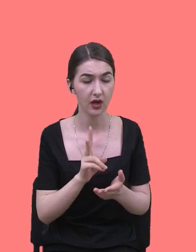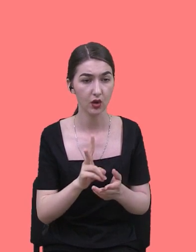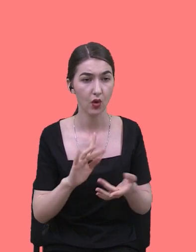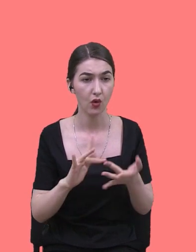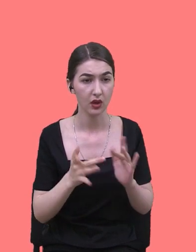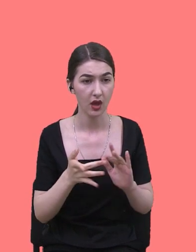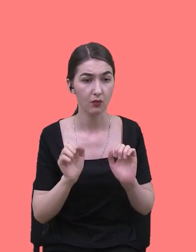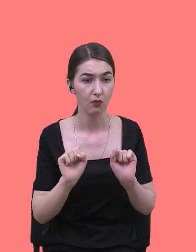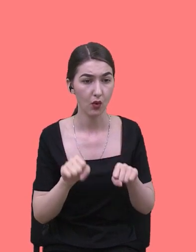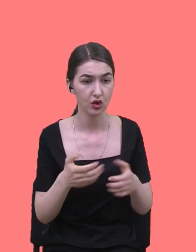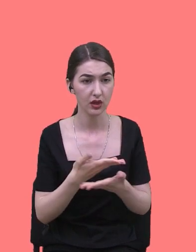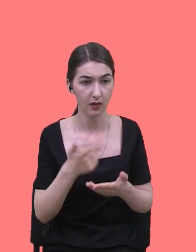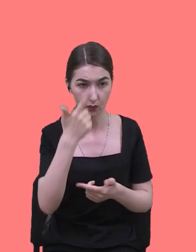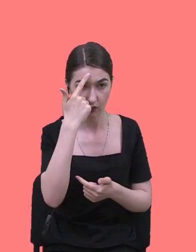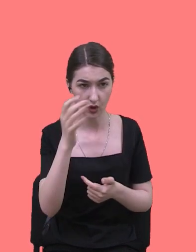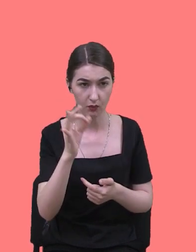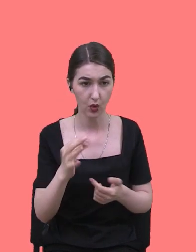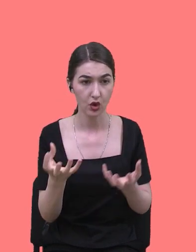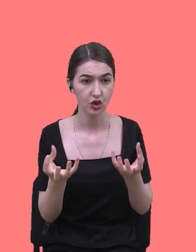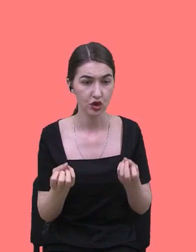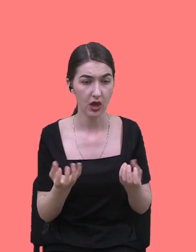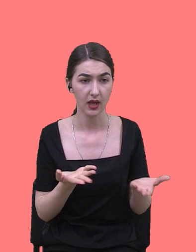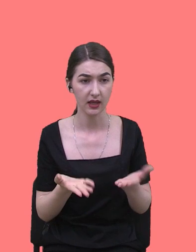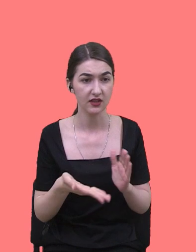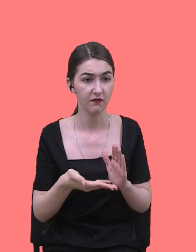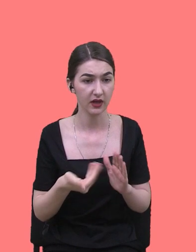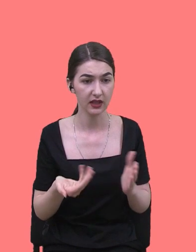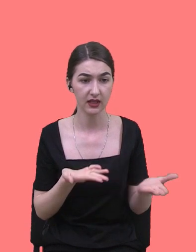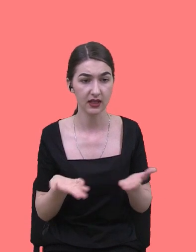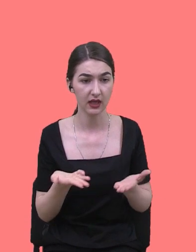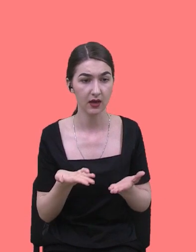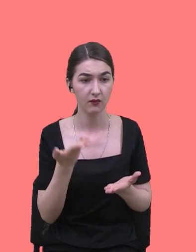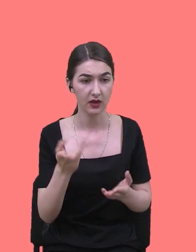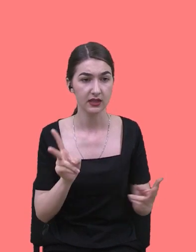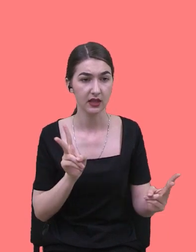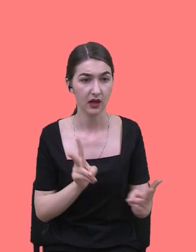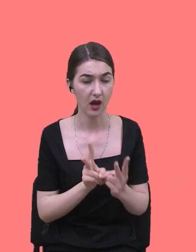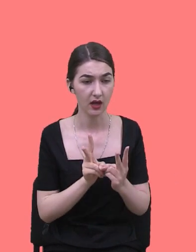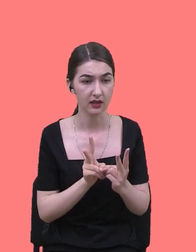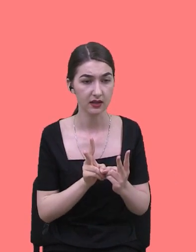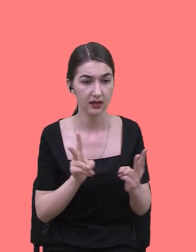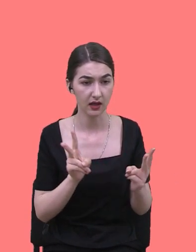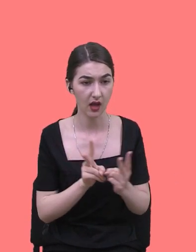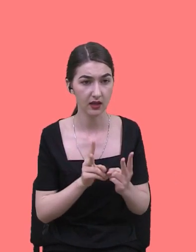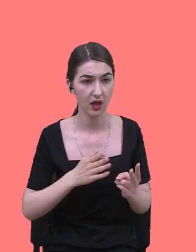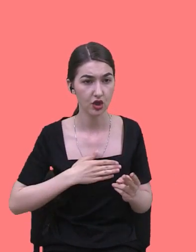you've experienced since last time, or if there's any that have not been addressed or presented here